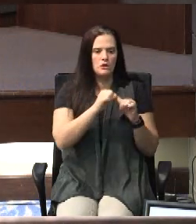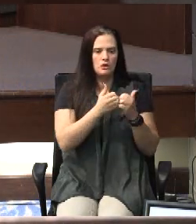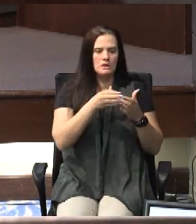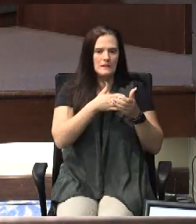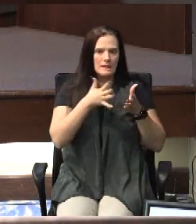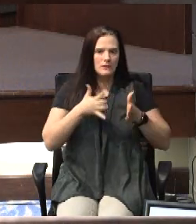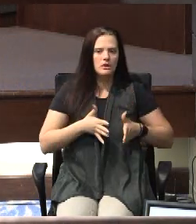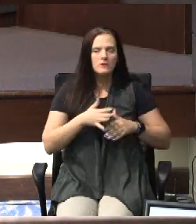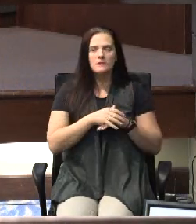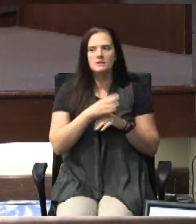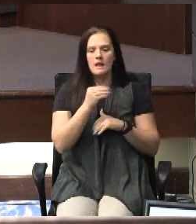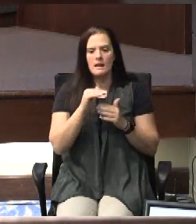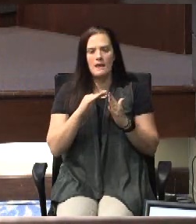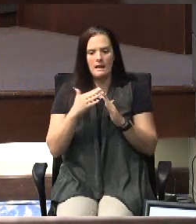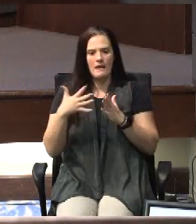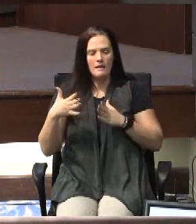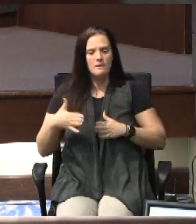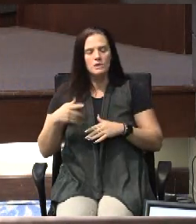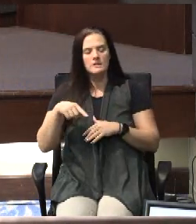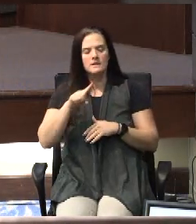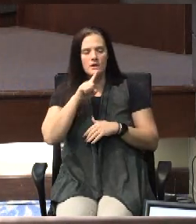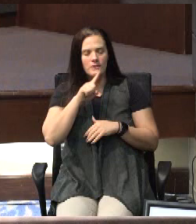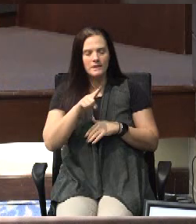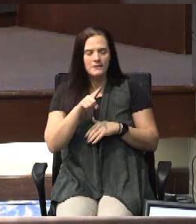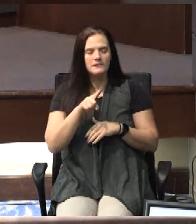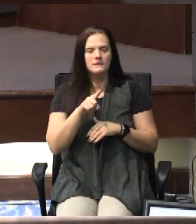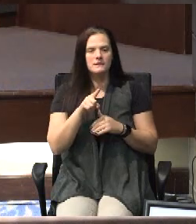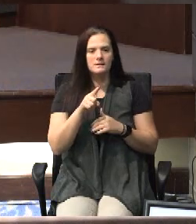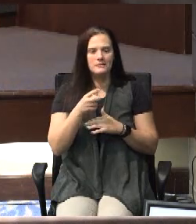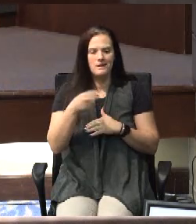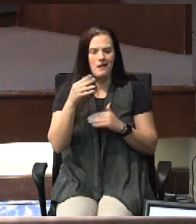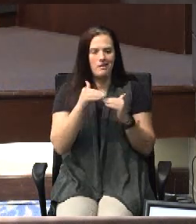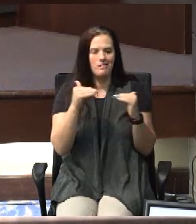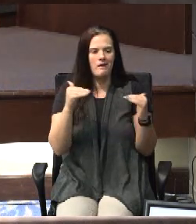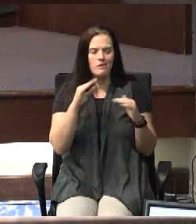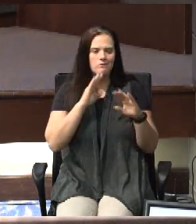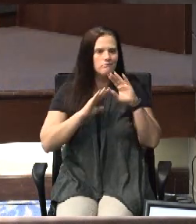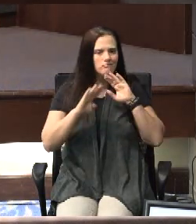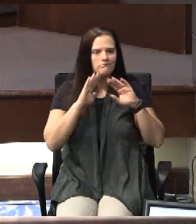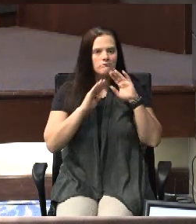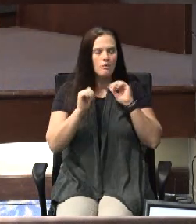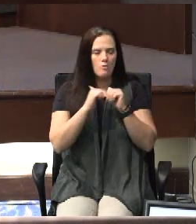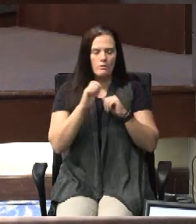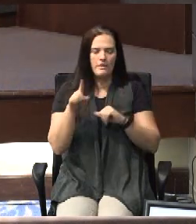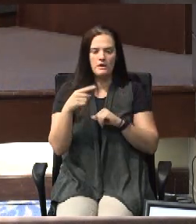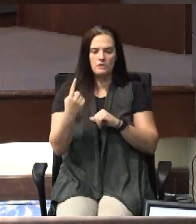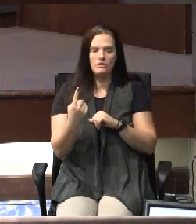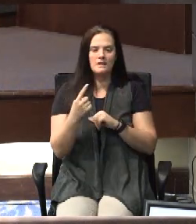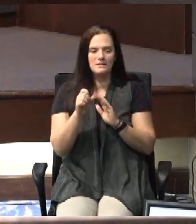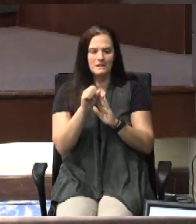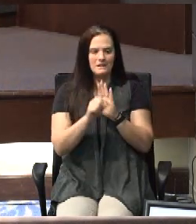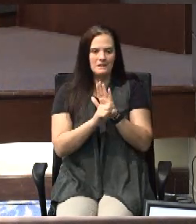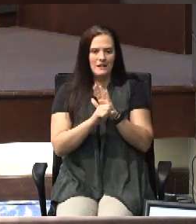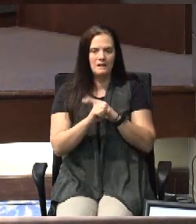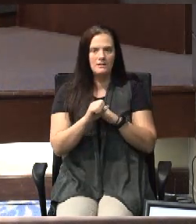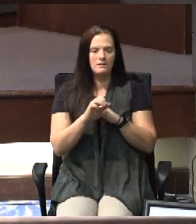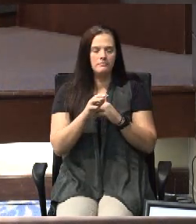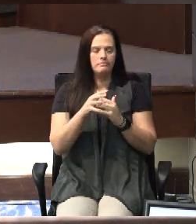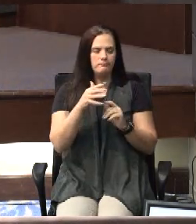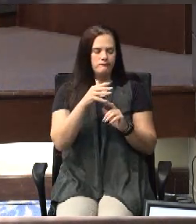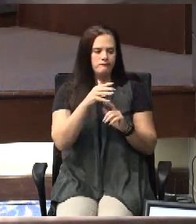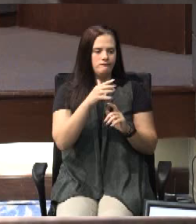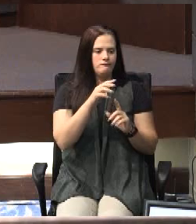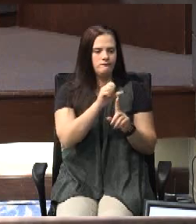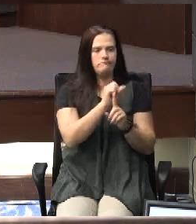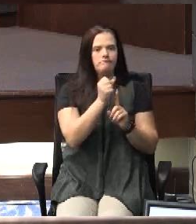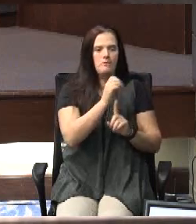leaders and neighbors. There is a high level of frustration with just the state of our various neighborhoods and